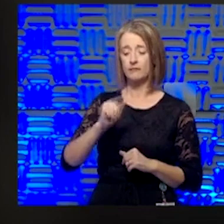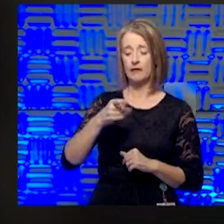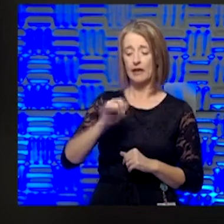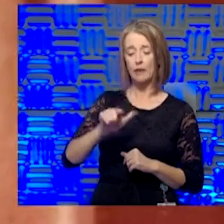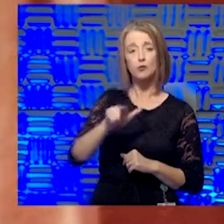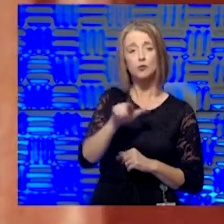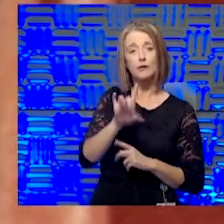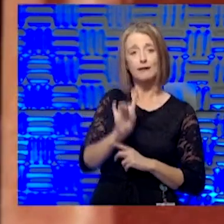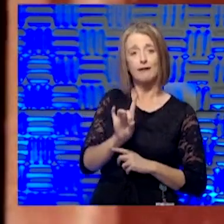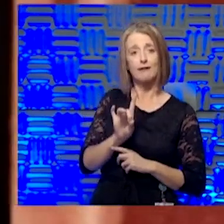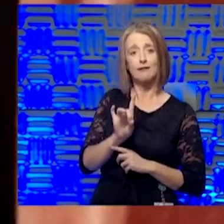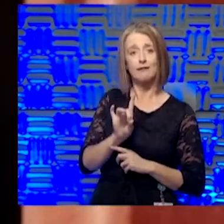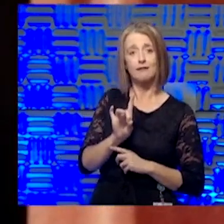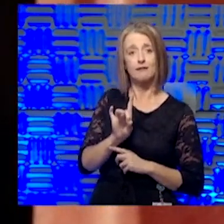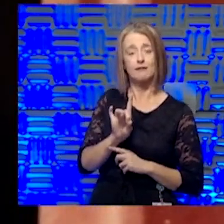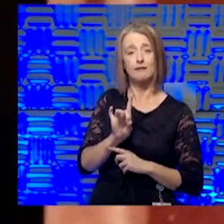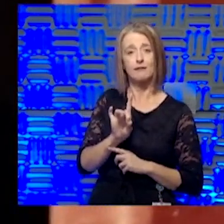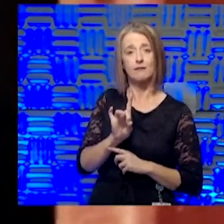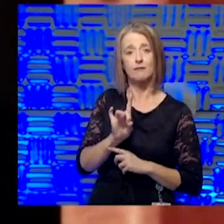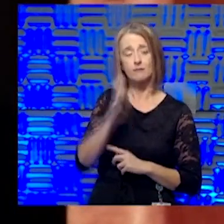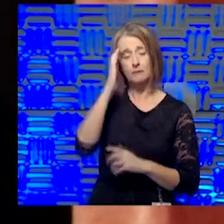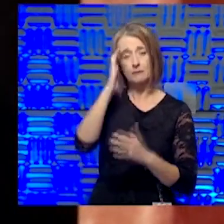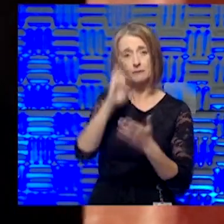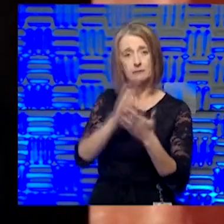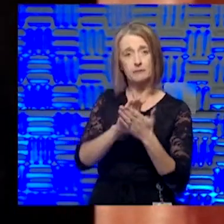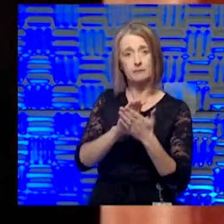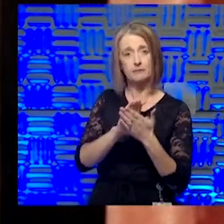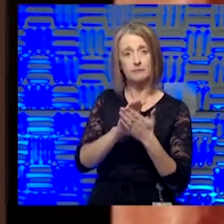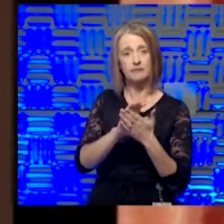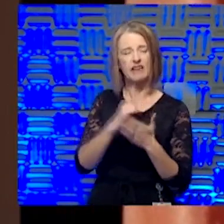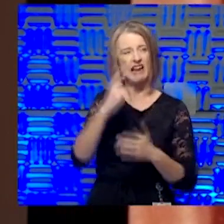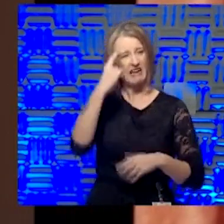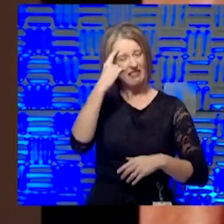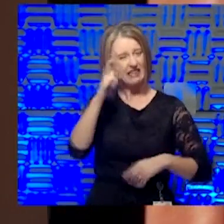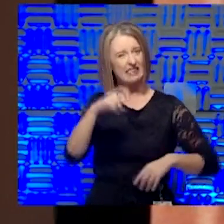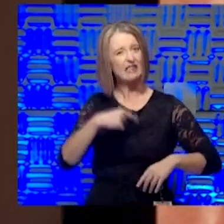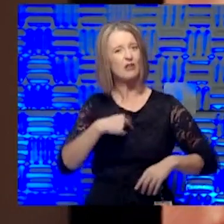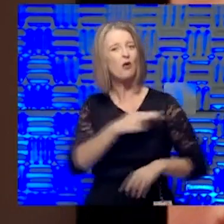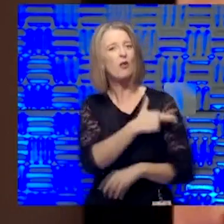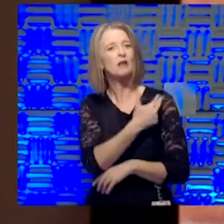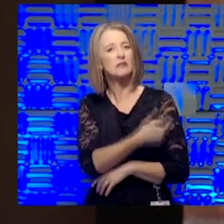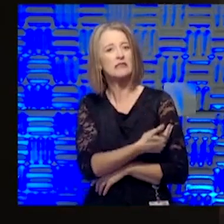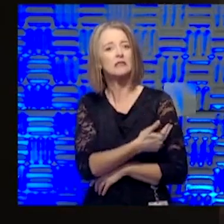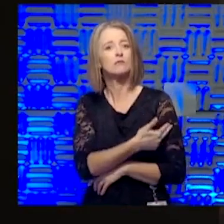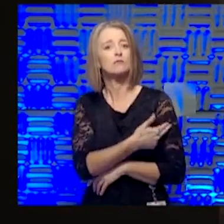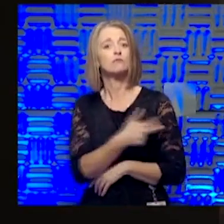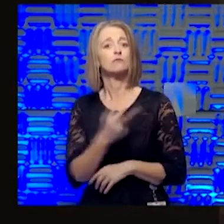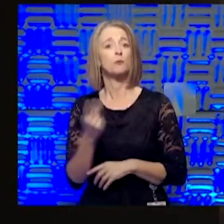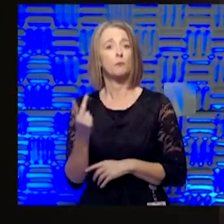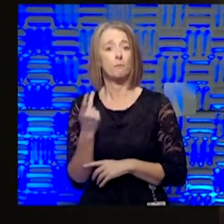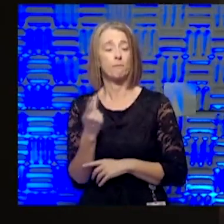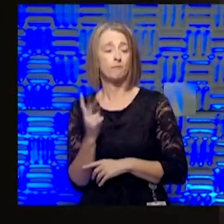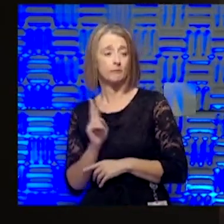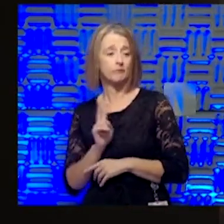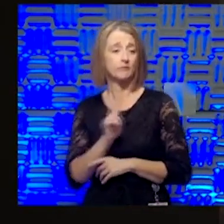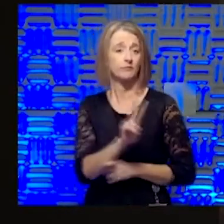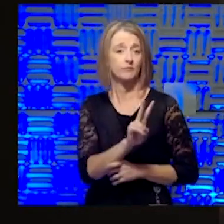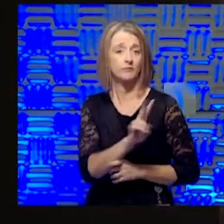28th, he said, I think I need to go to the hospital. So I took him to the local